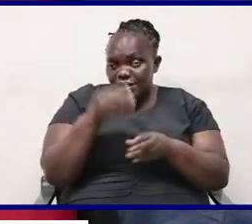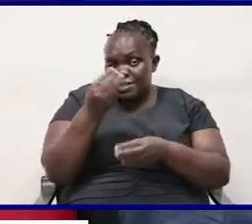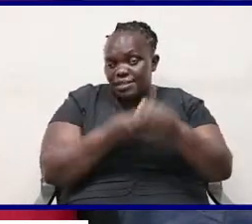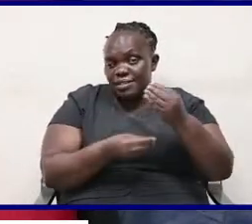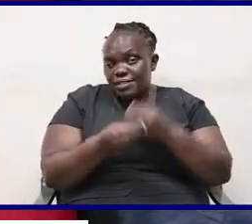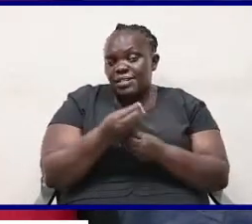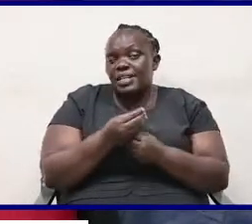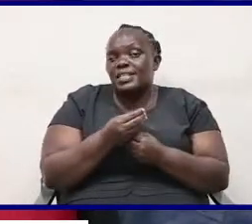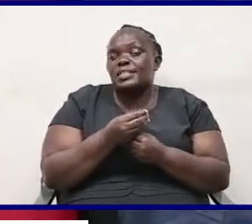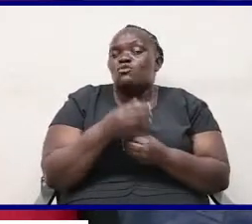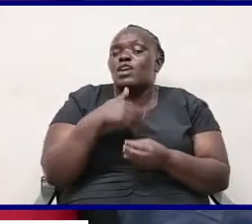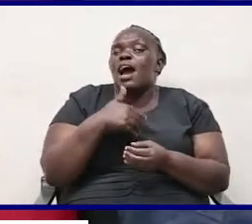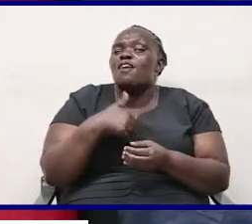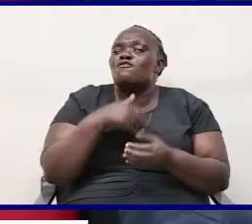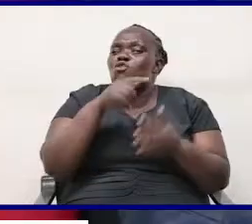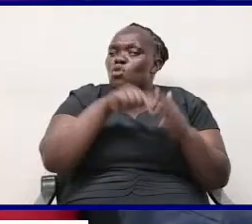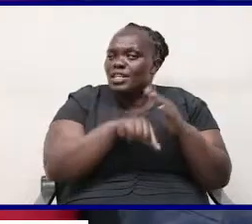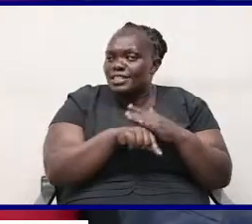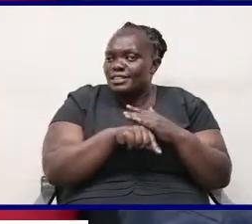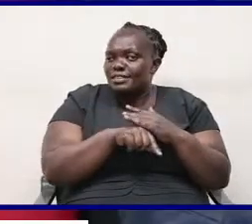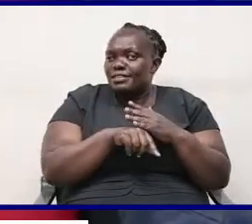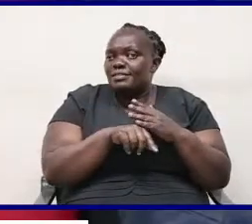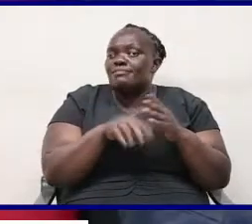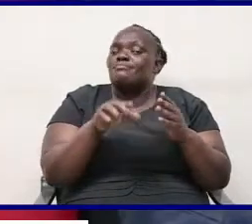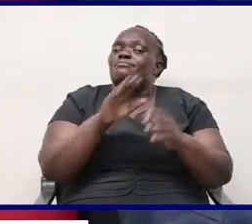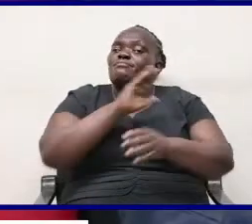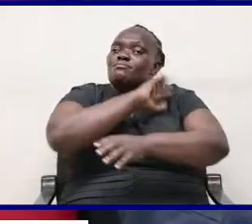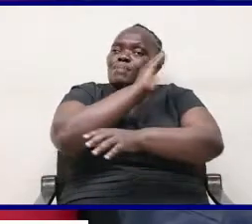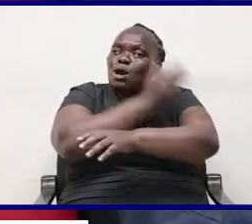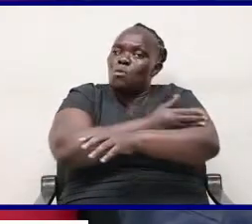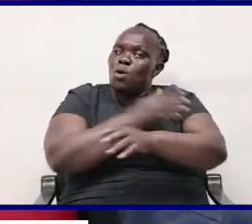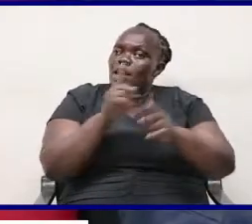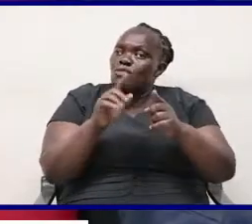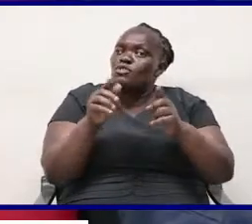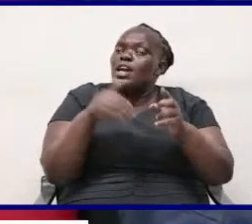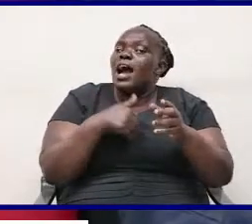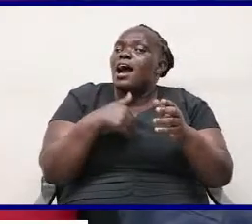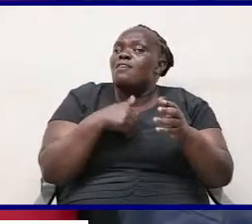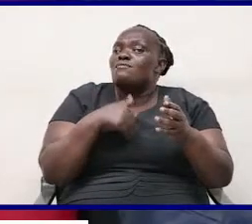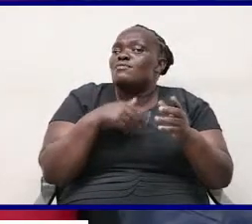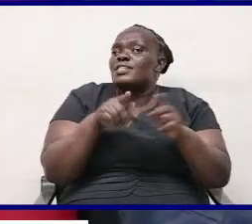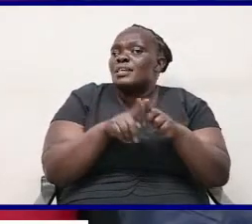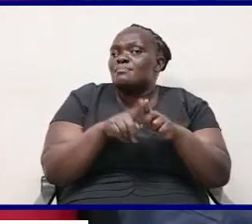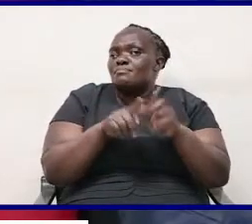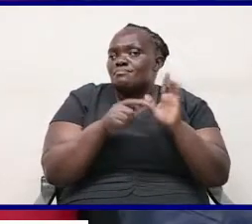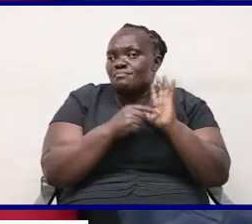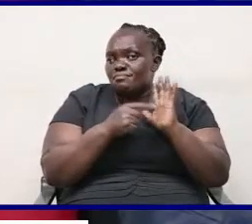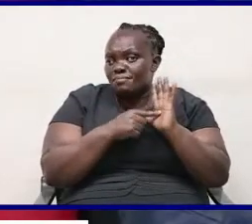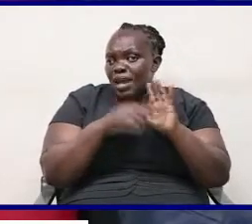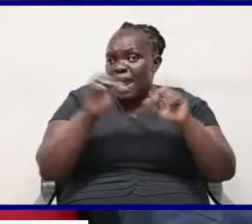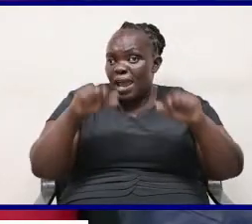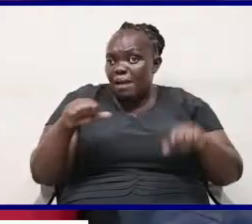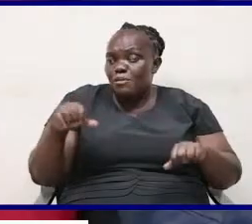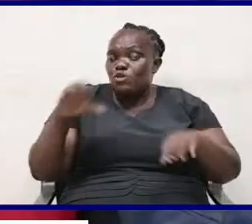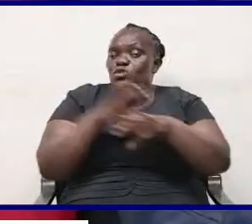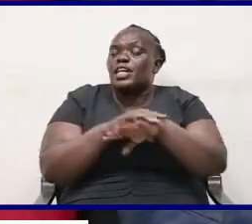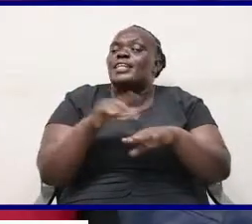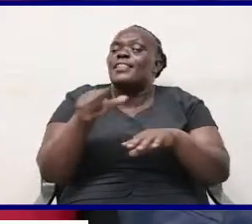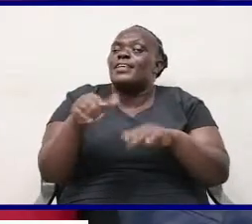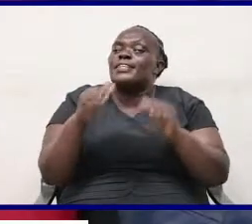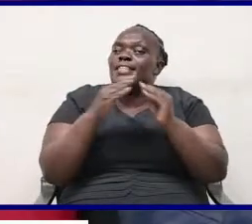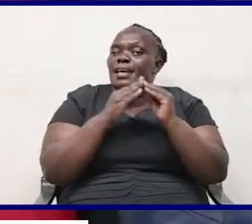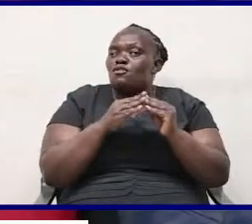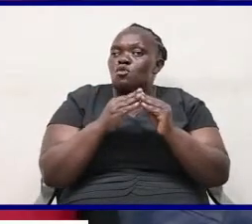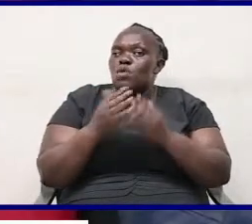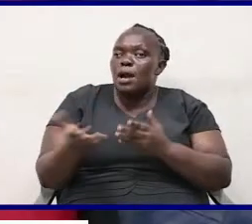trade. We have the capability and we have the impetus of actually being able to get to that level. So when we